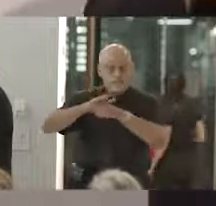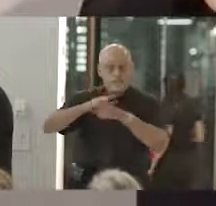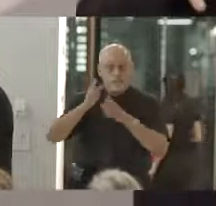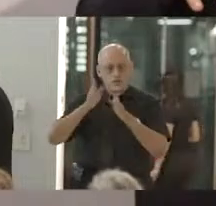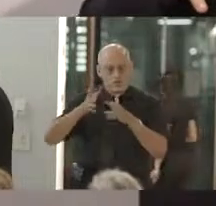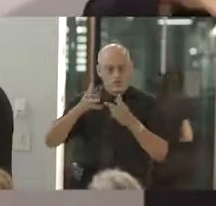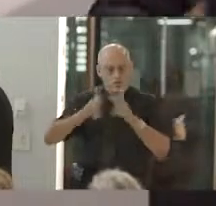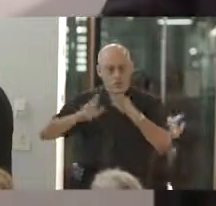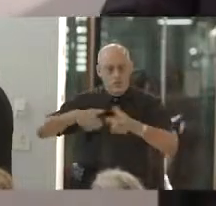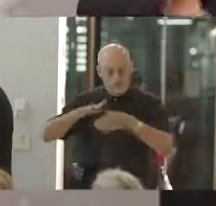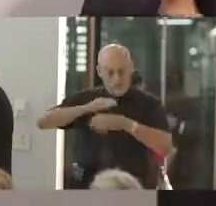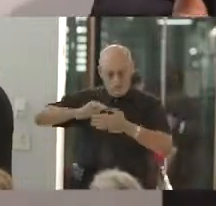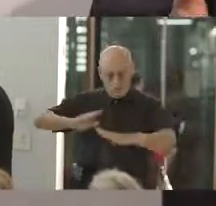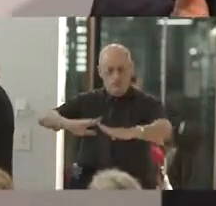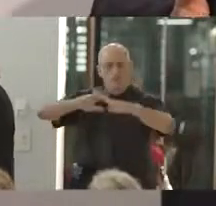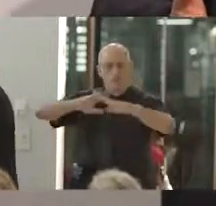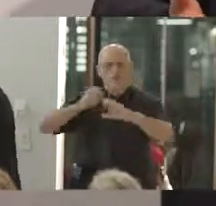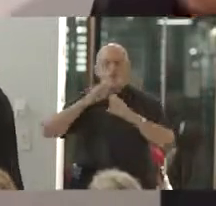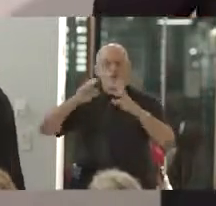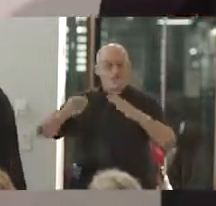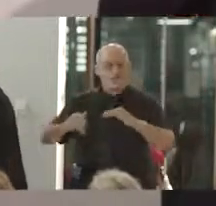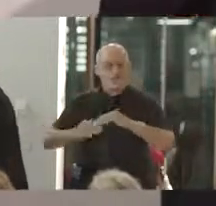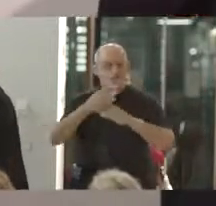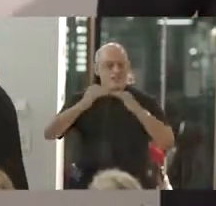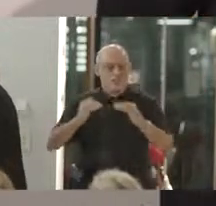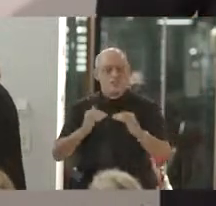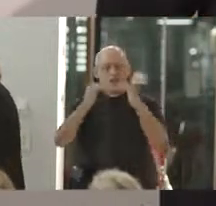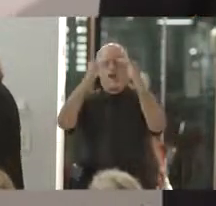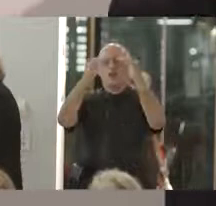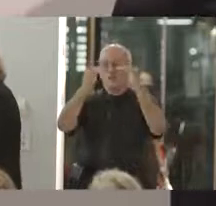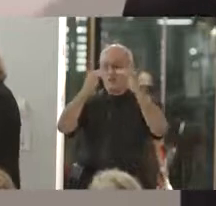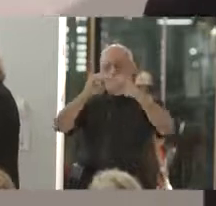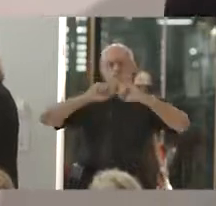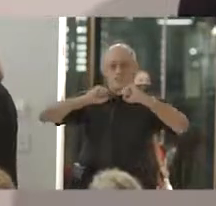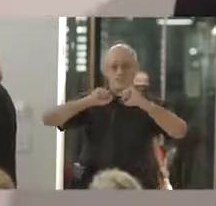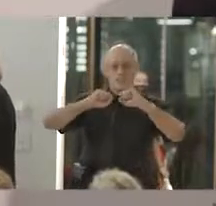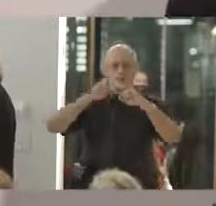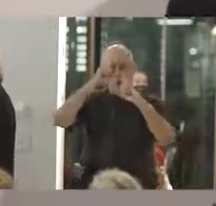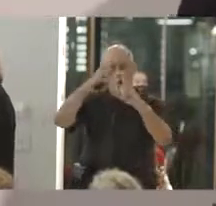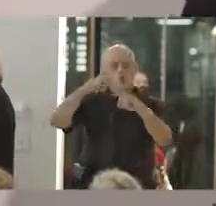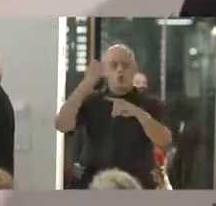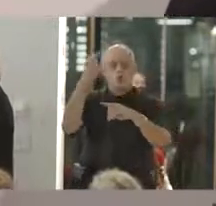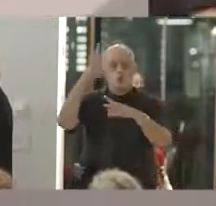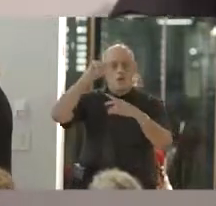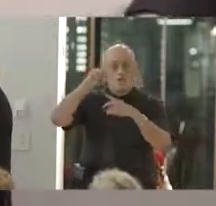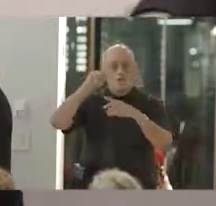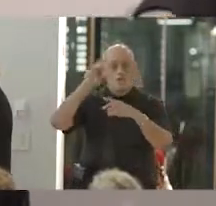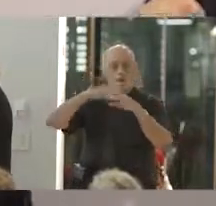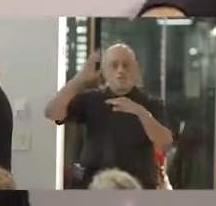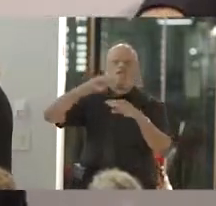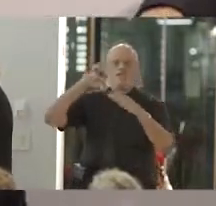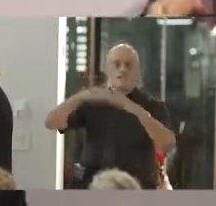we can, for sea level rise resiliency, we're going to a datum of about plus 12. So that's 2 to 3 feet above